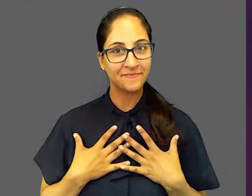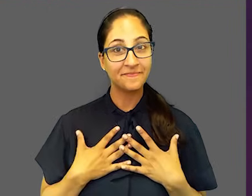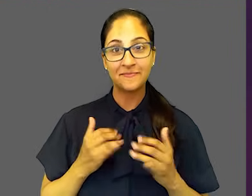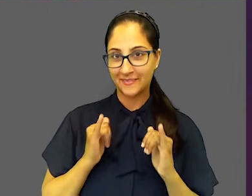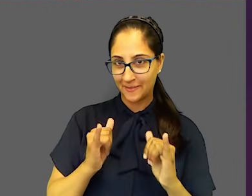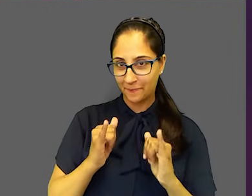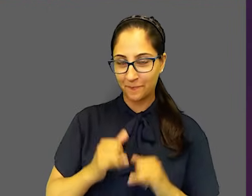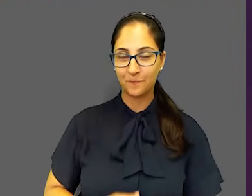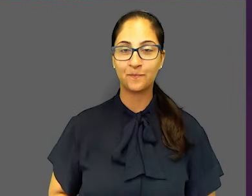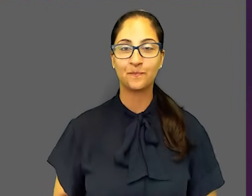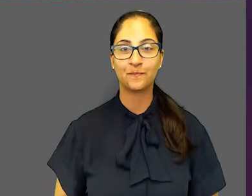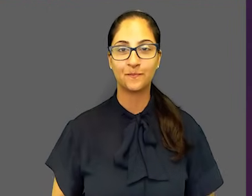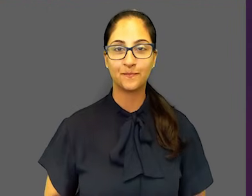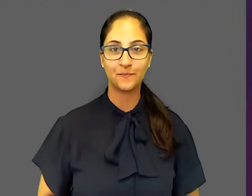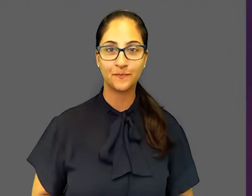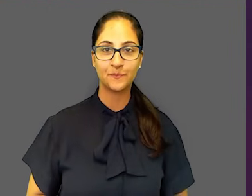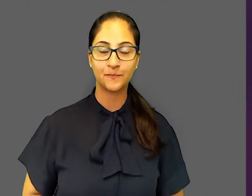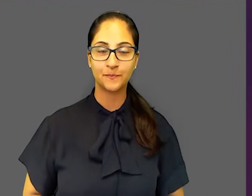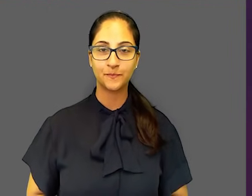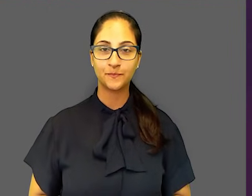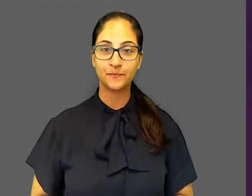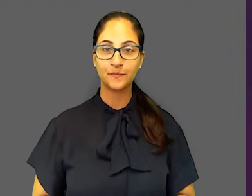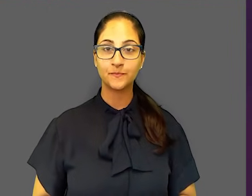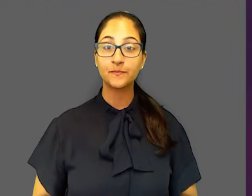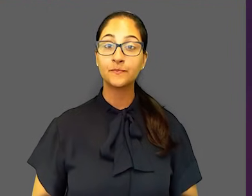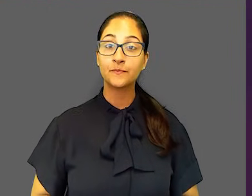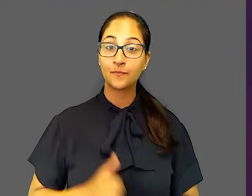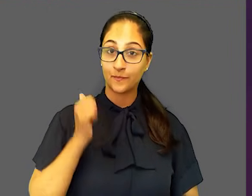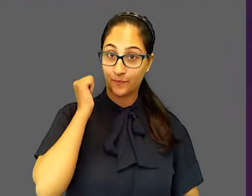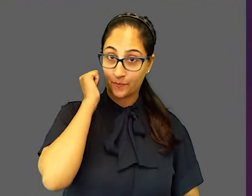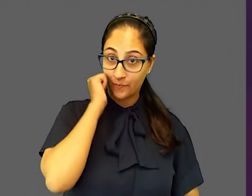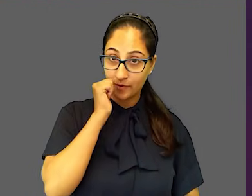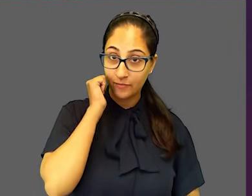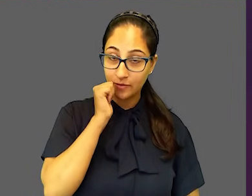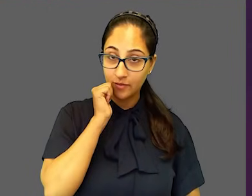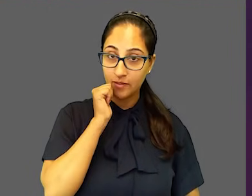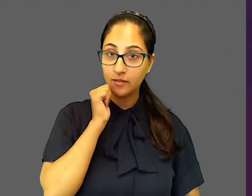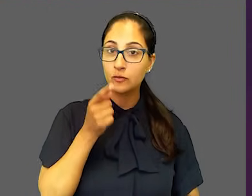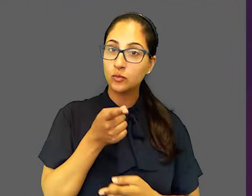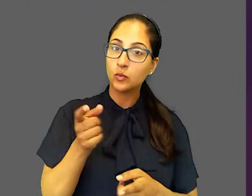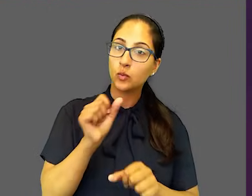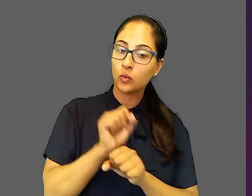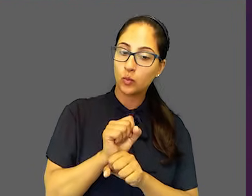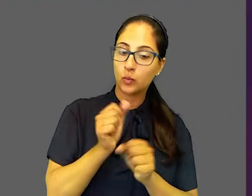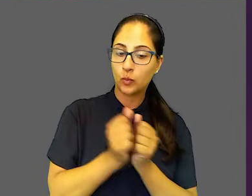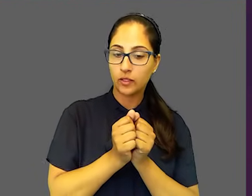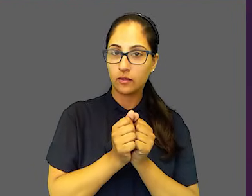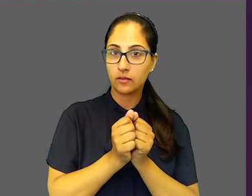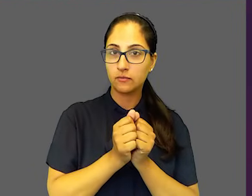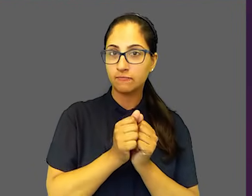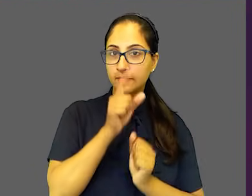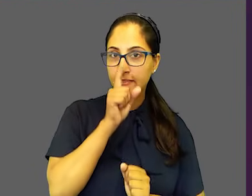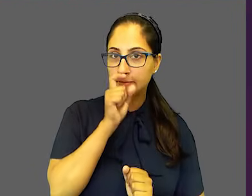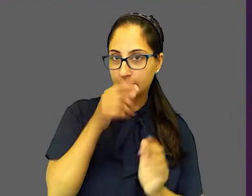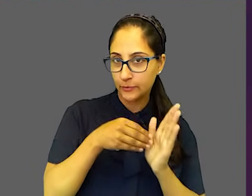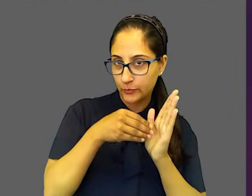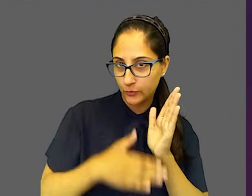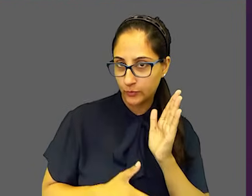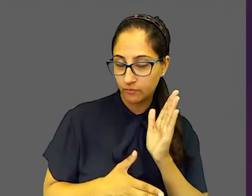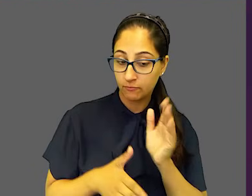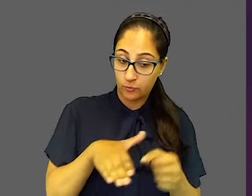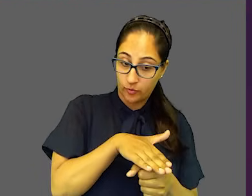Day in and day out, you work with, weekly with students, with Ismaili students from in your regions and, for us across the